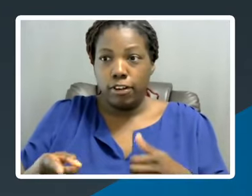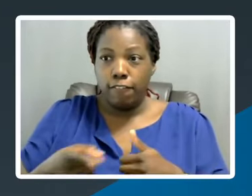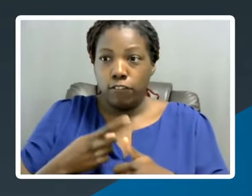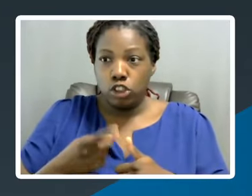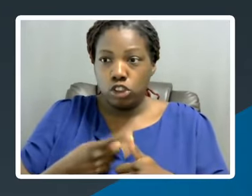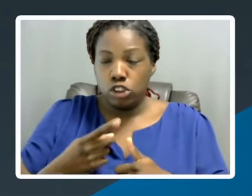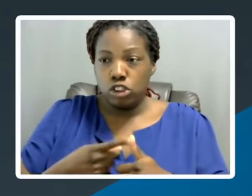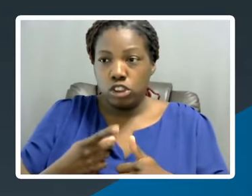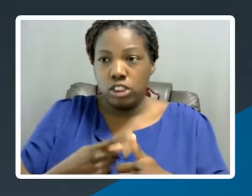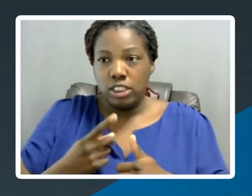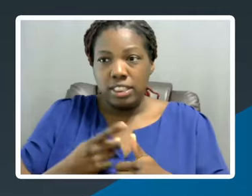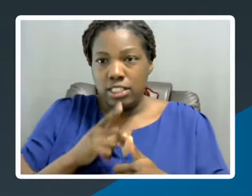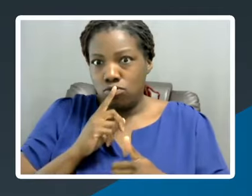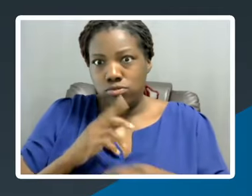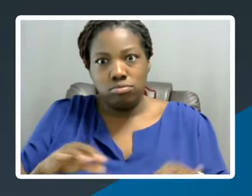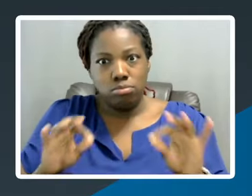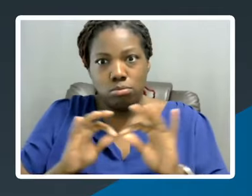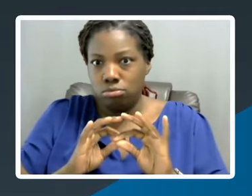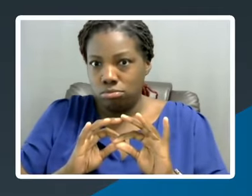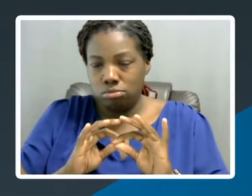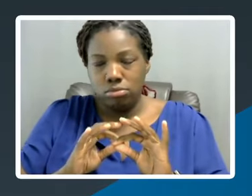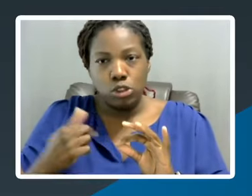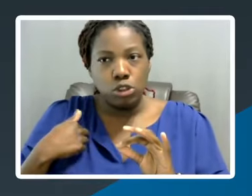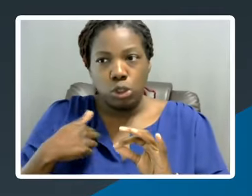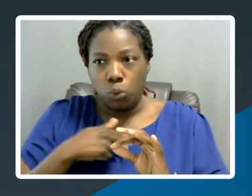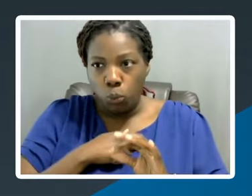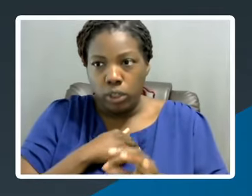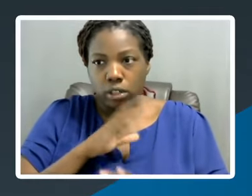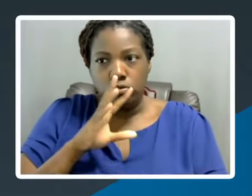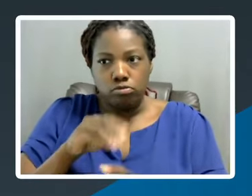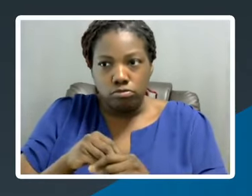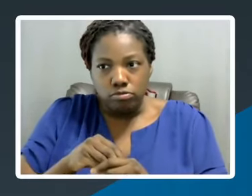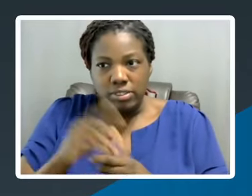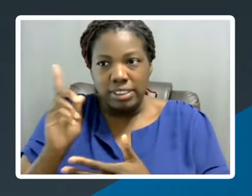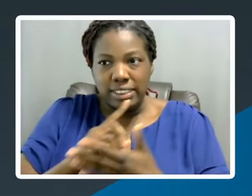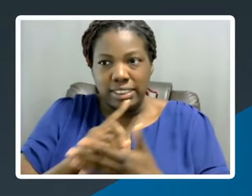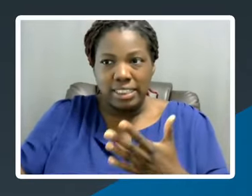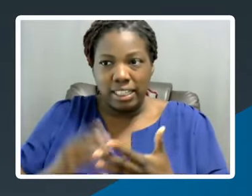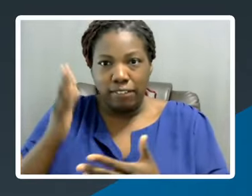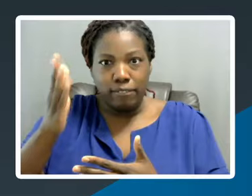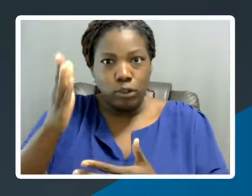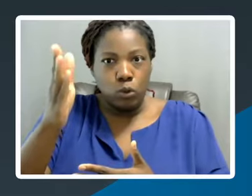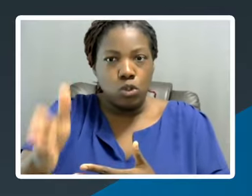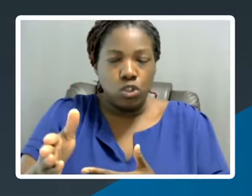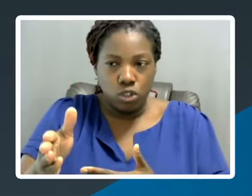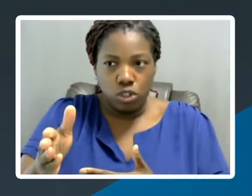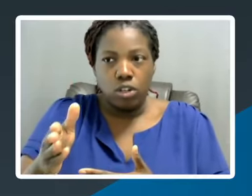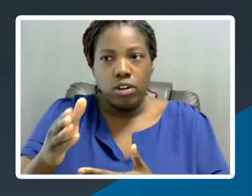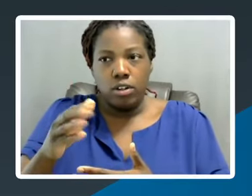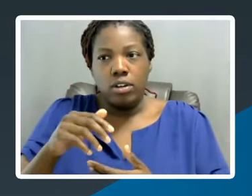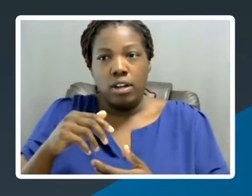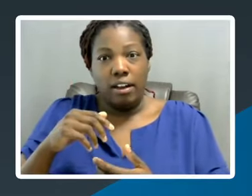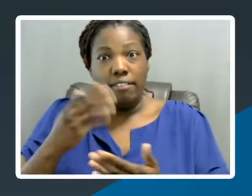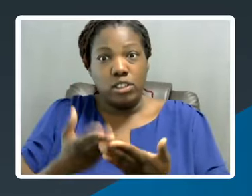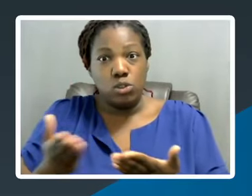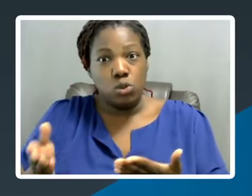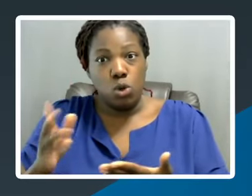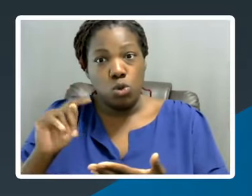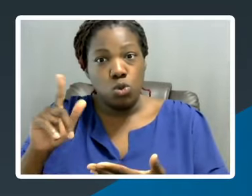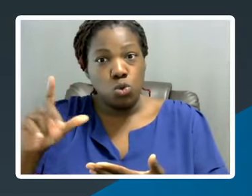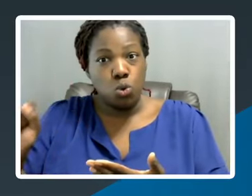is critical that we are involved in the design of the future of these tools. So if we